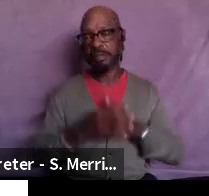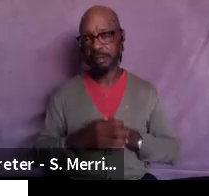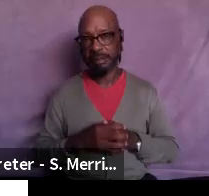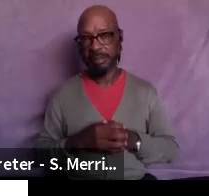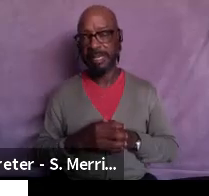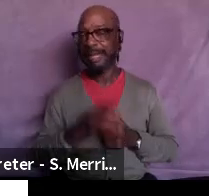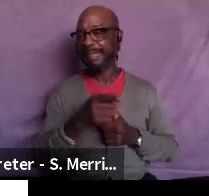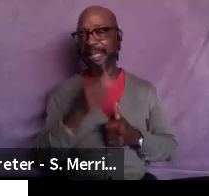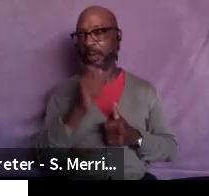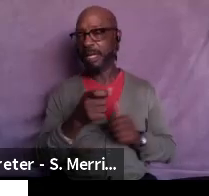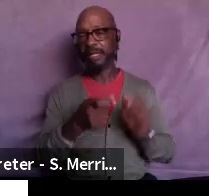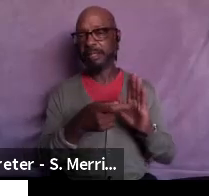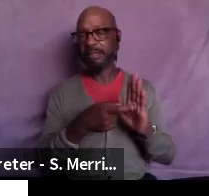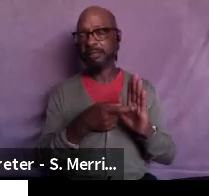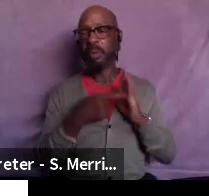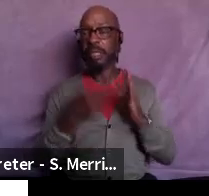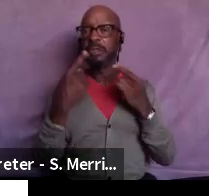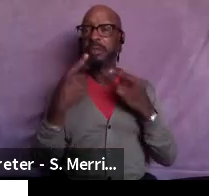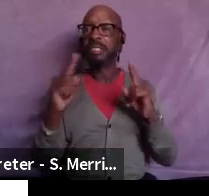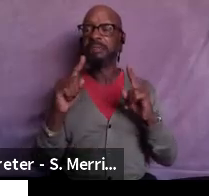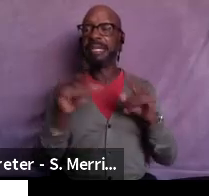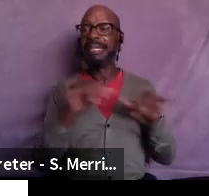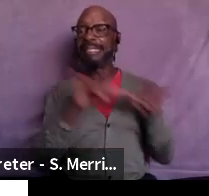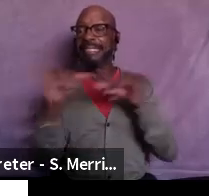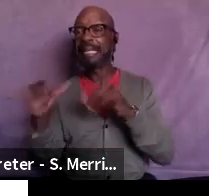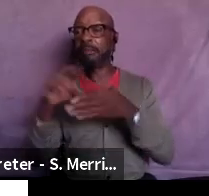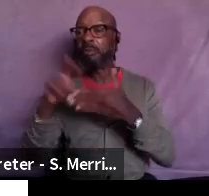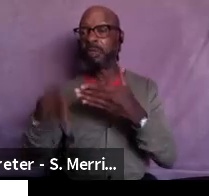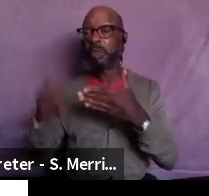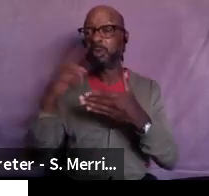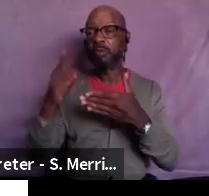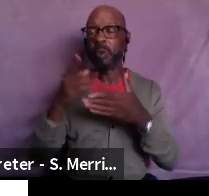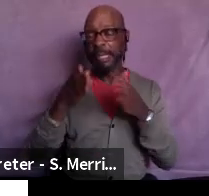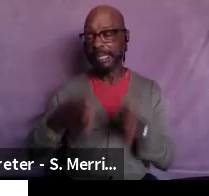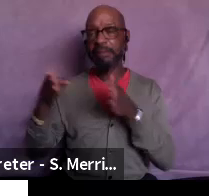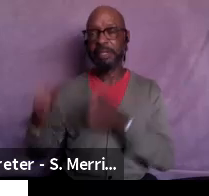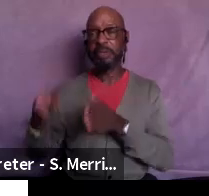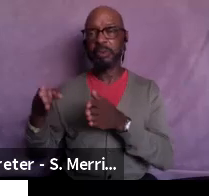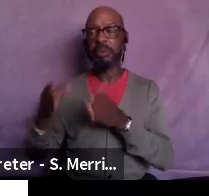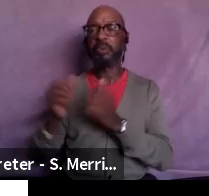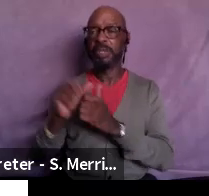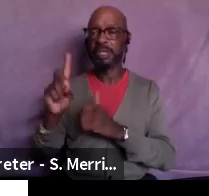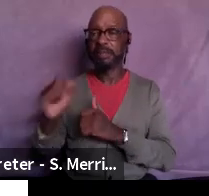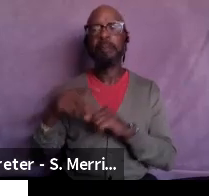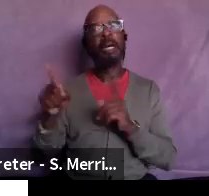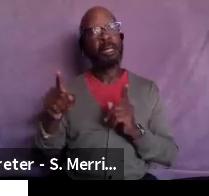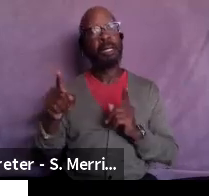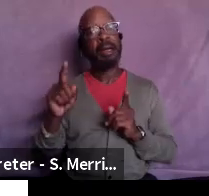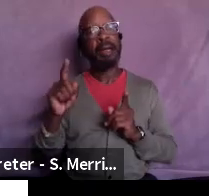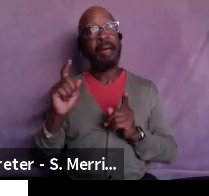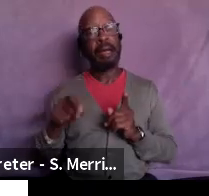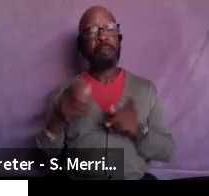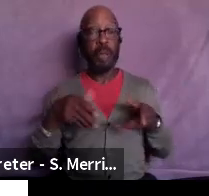to achieve the same result for individuals with disabilities, but they must afford individuals with disabilities